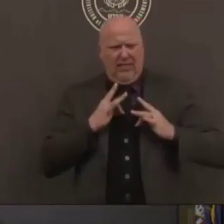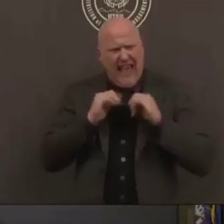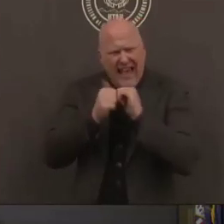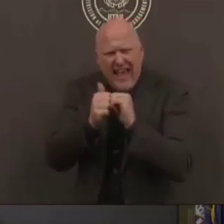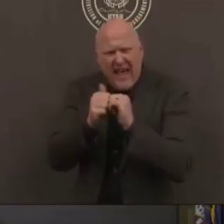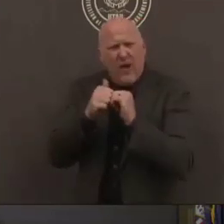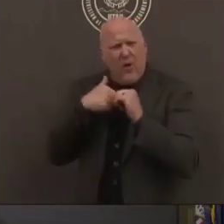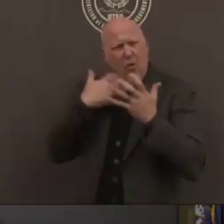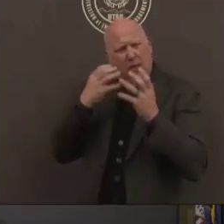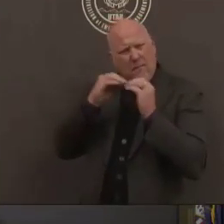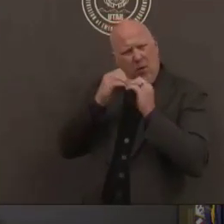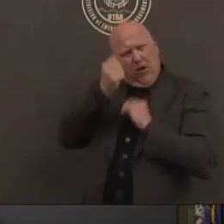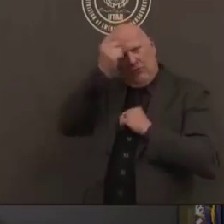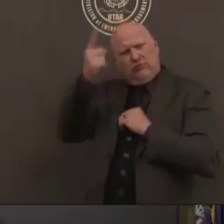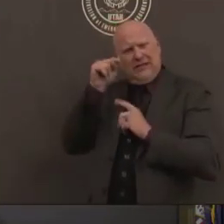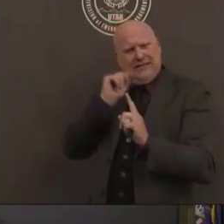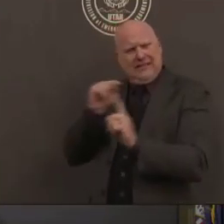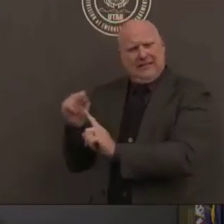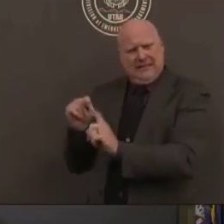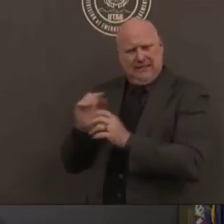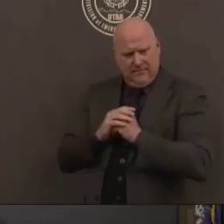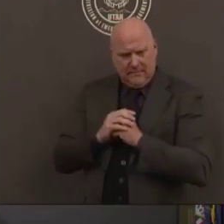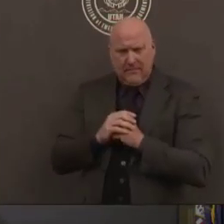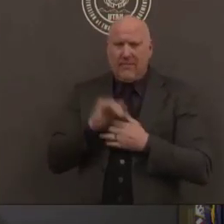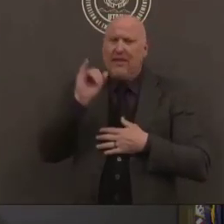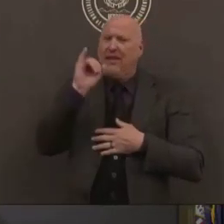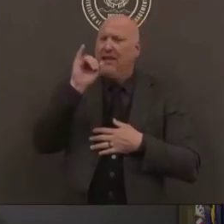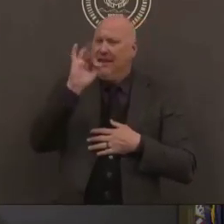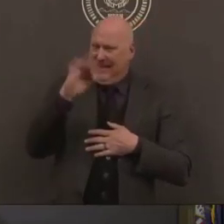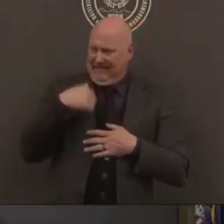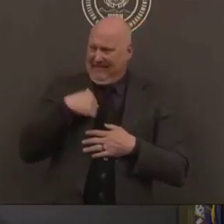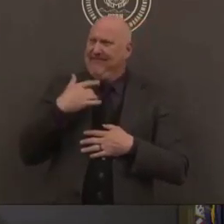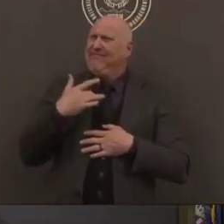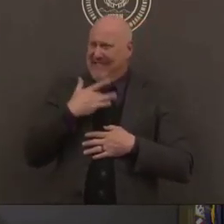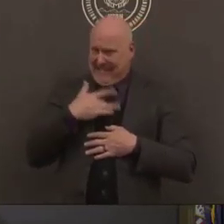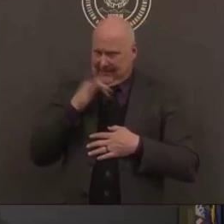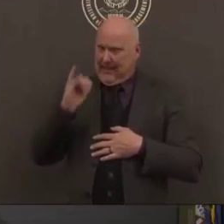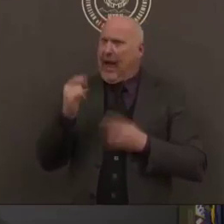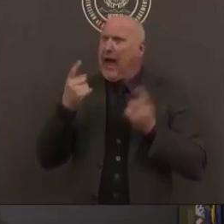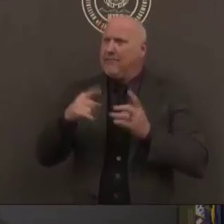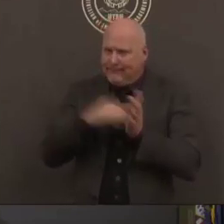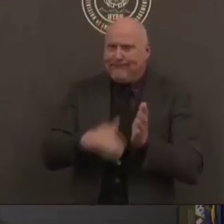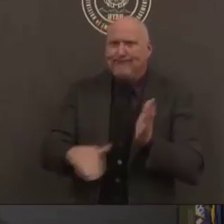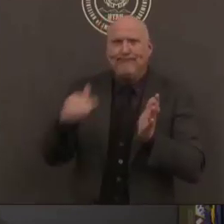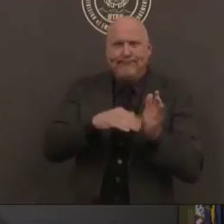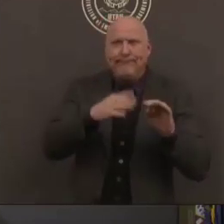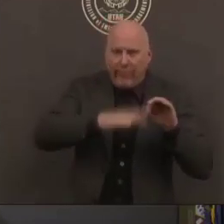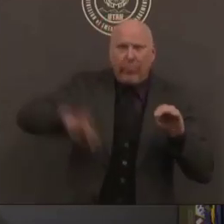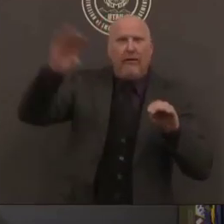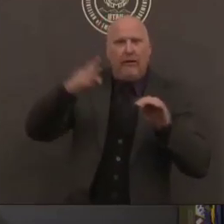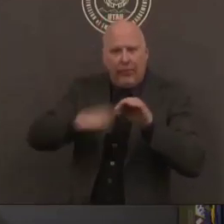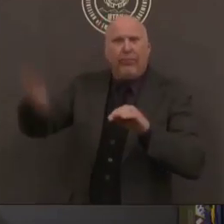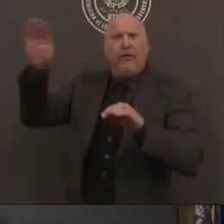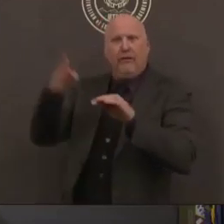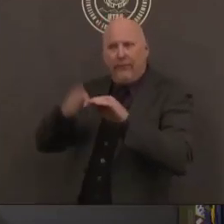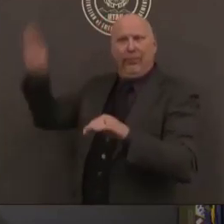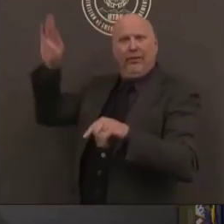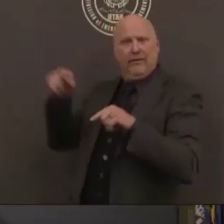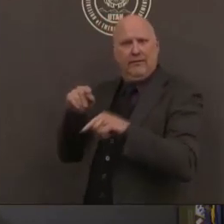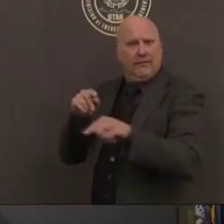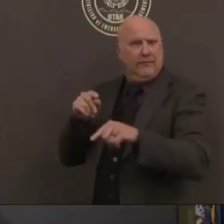for a significant portion of our cases, that would be an indication that we would recommend more social distancing